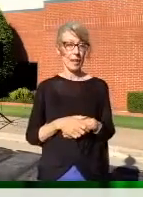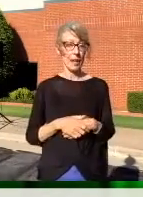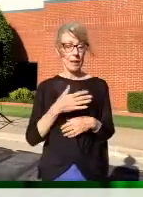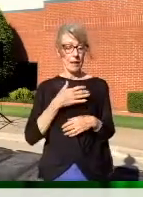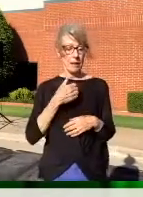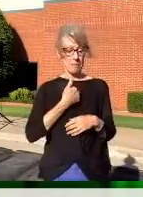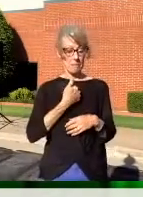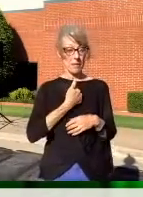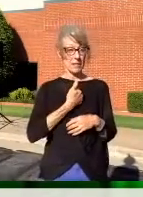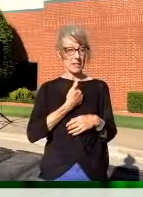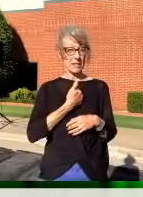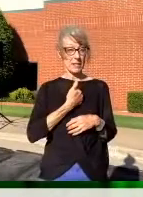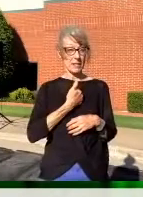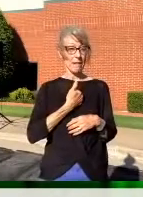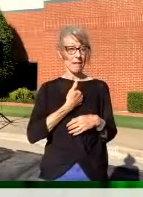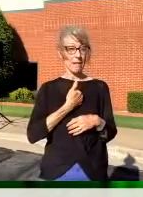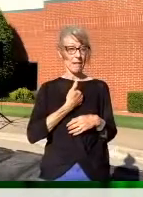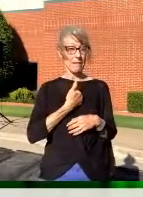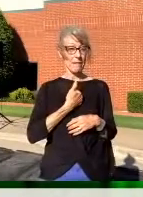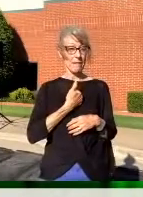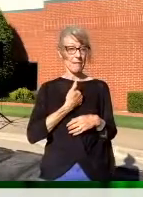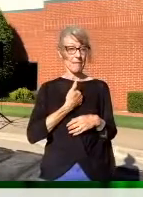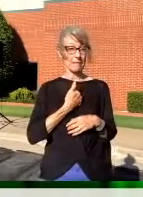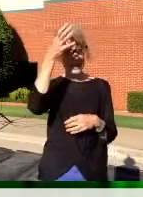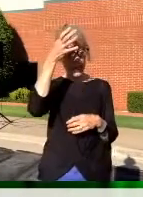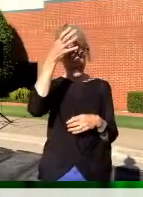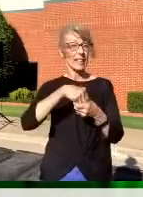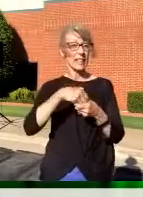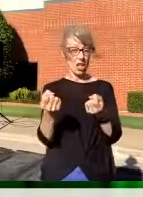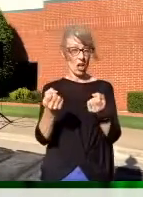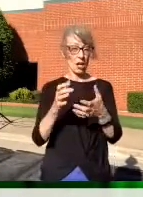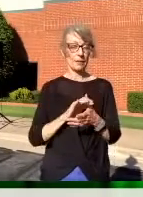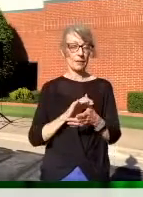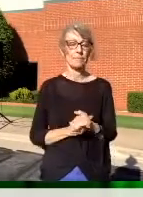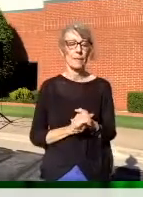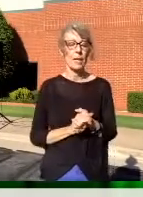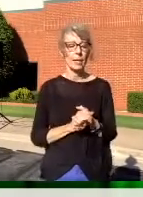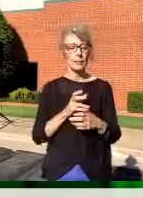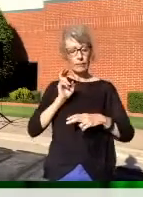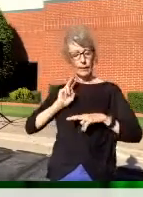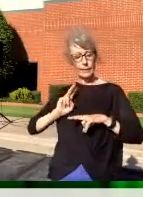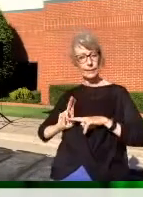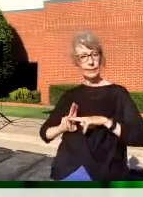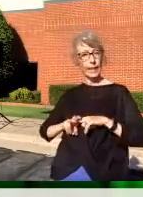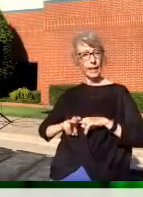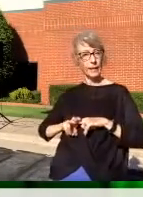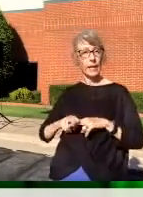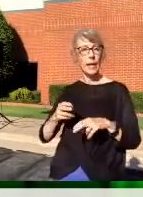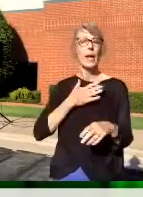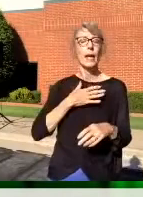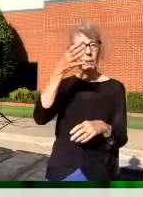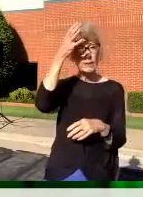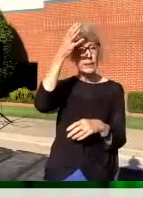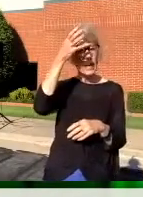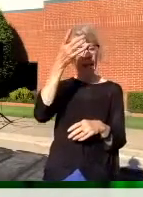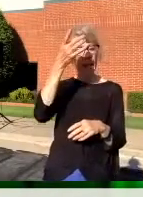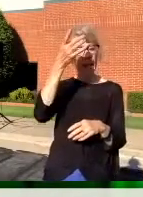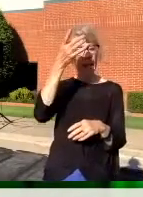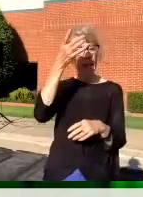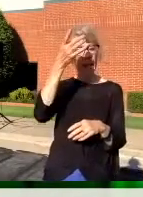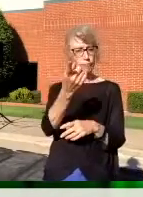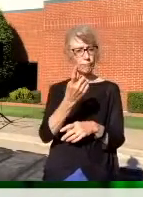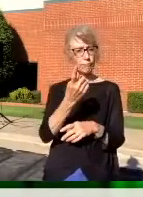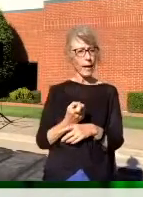asked, "Is everybody buckled?" I was not buckled yet, but I had good intentions to buckle. I was definitely going to